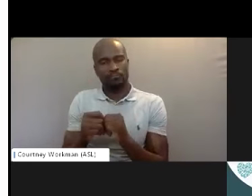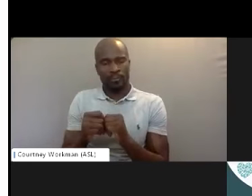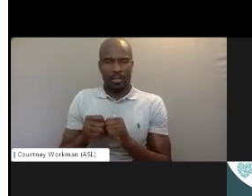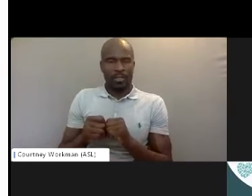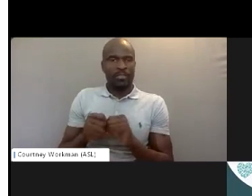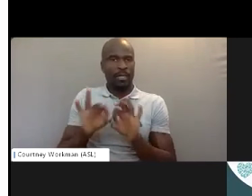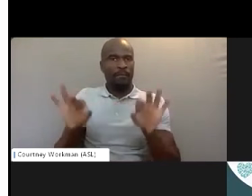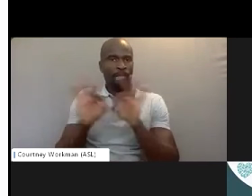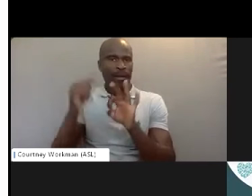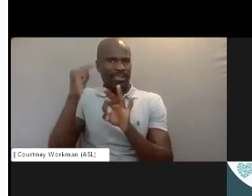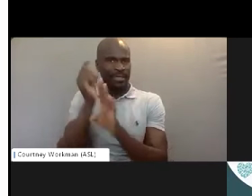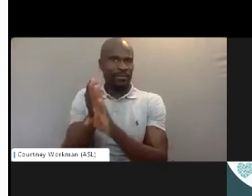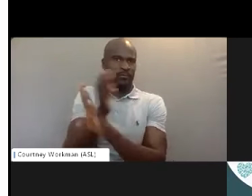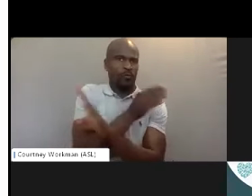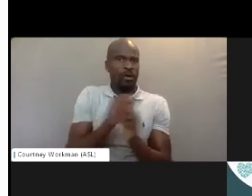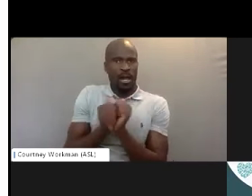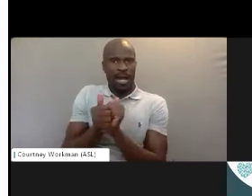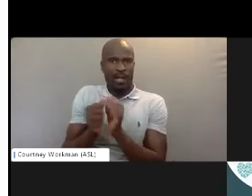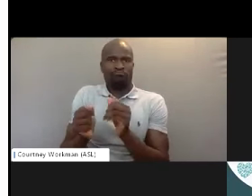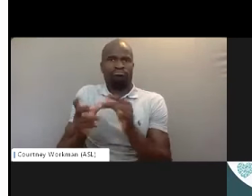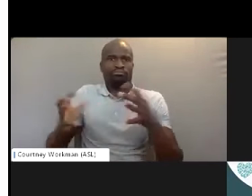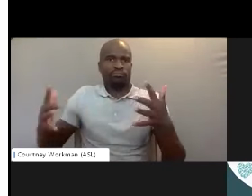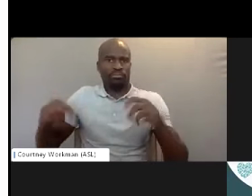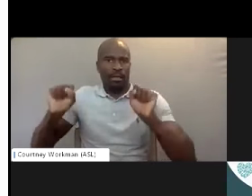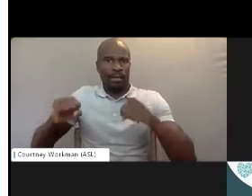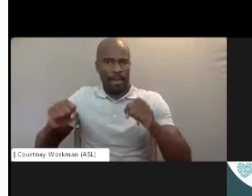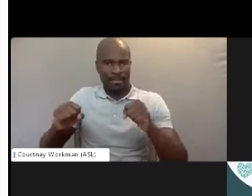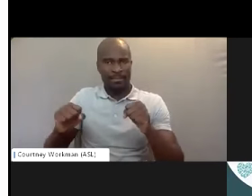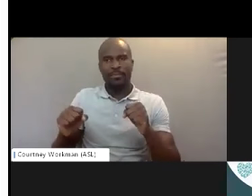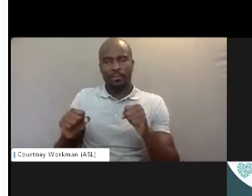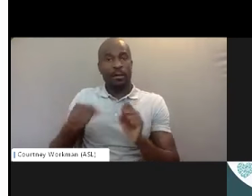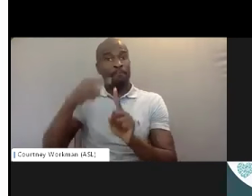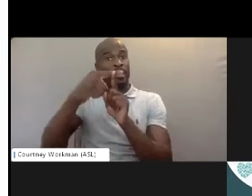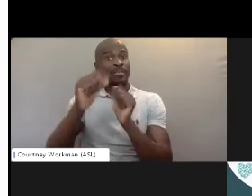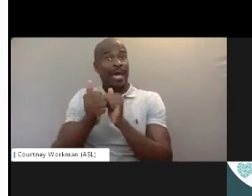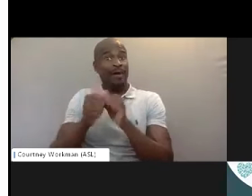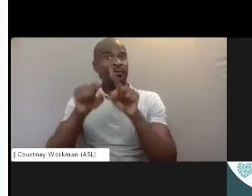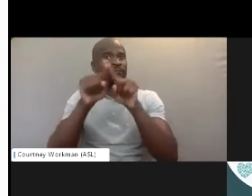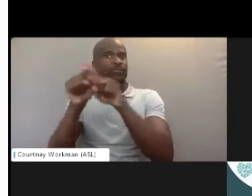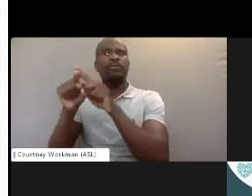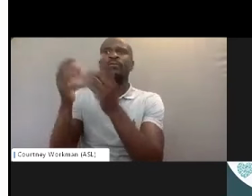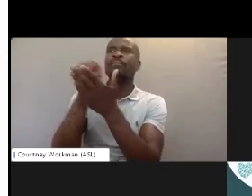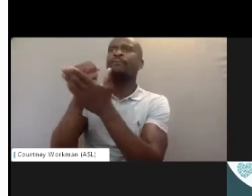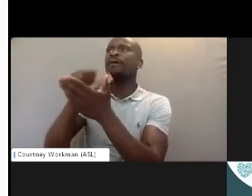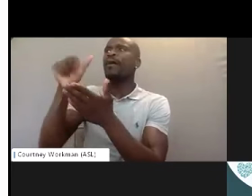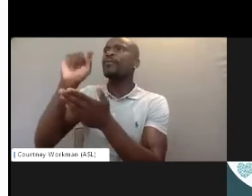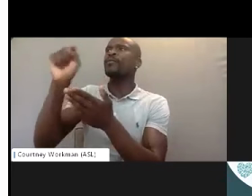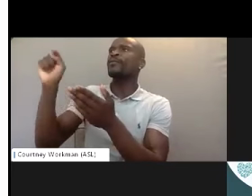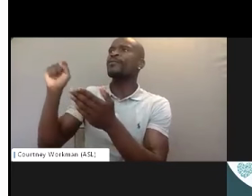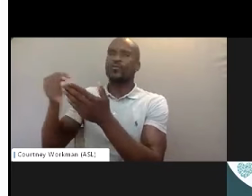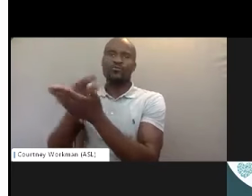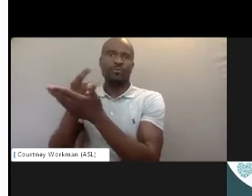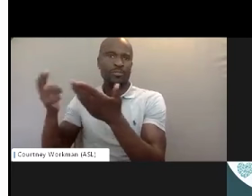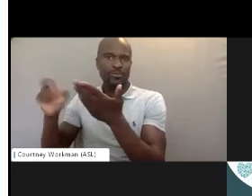of time, and very importantly, how can we rely on those partnerships? So no, it might not be available within the rural